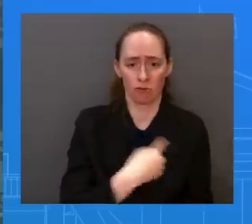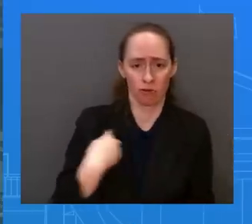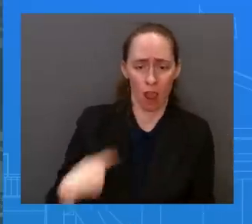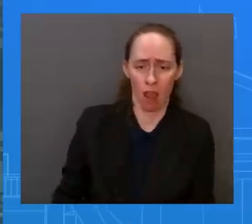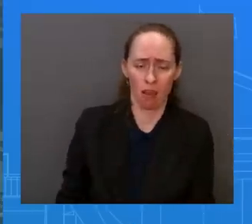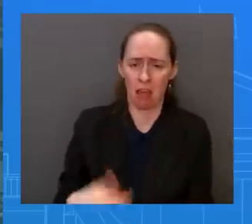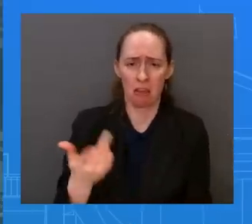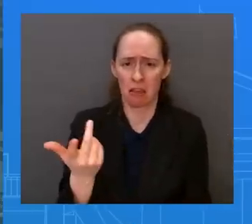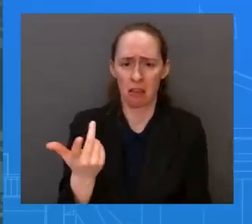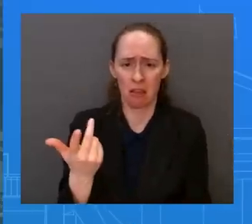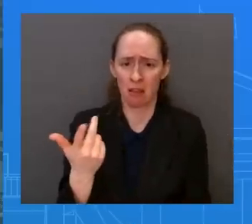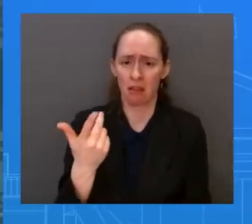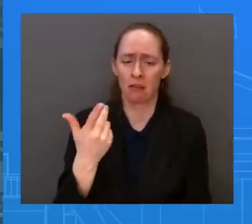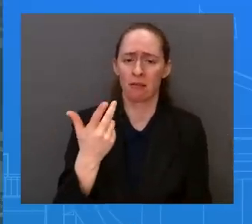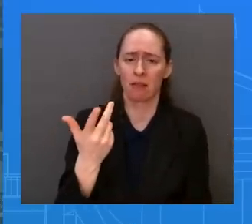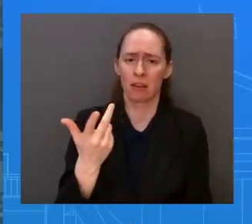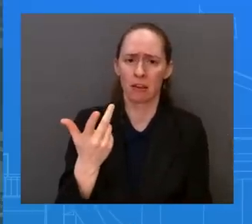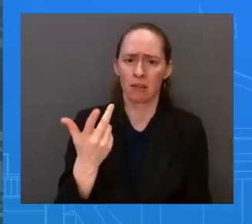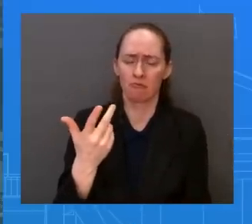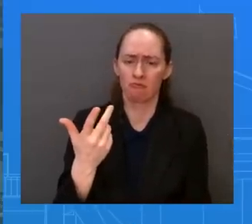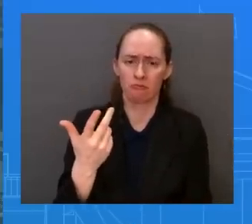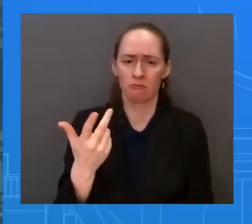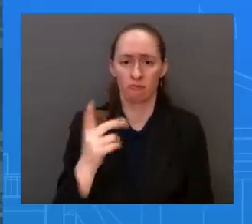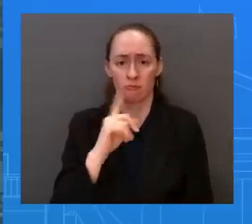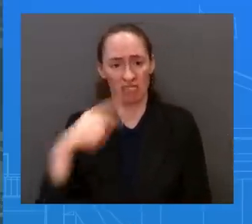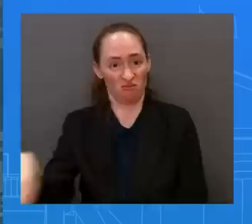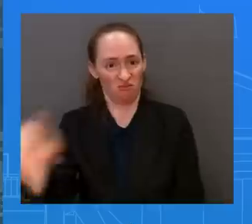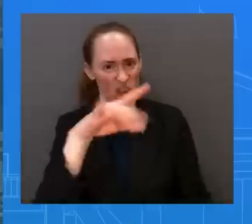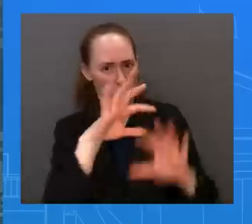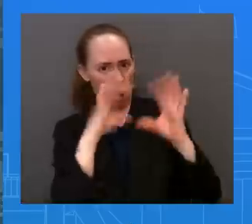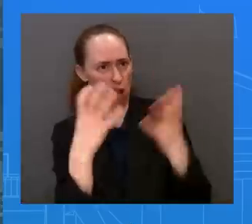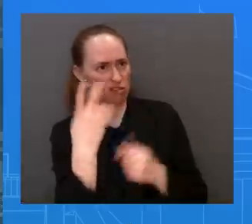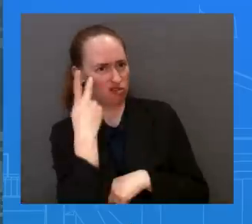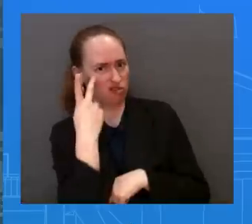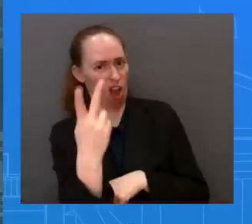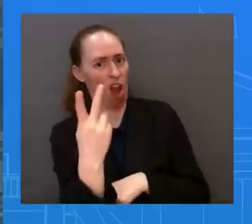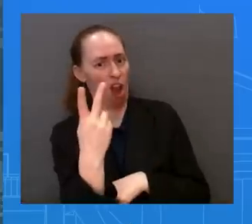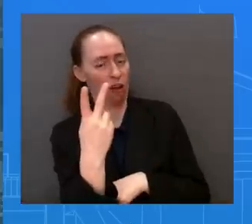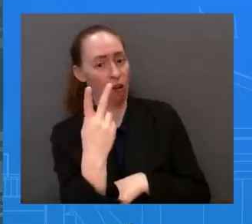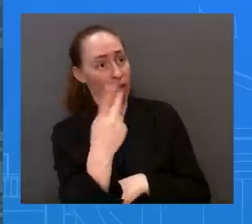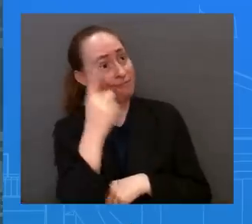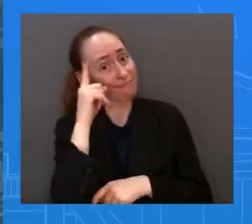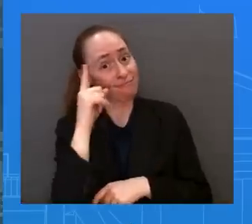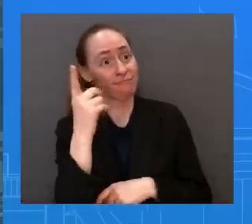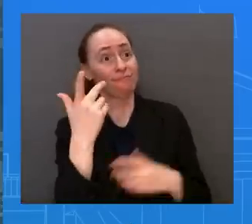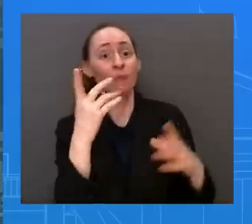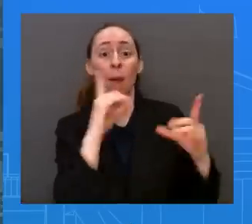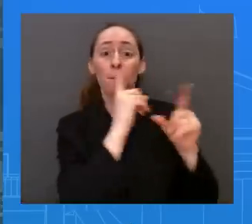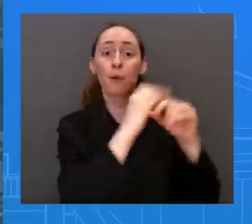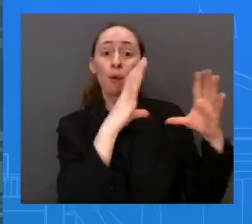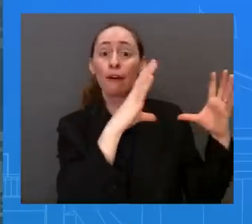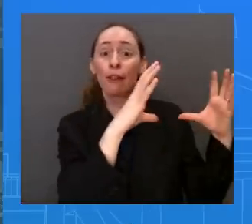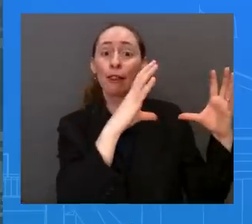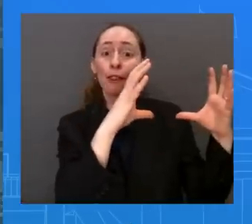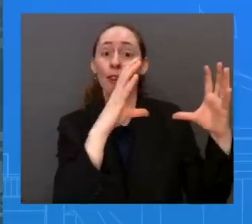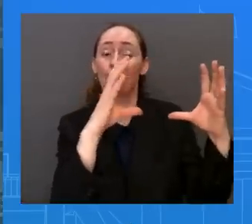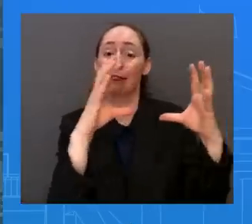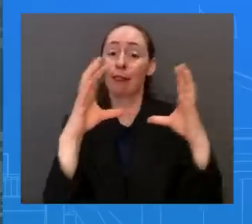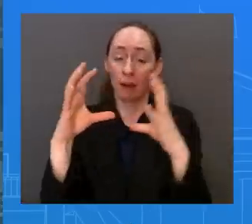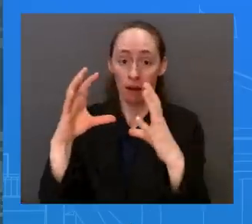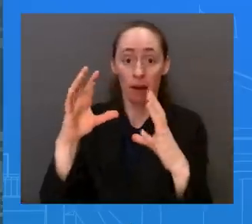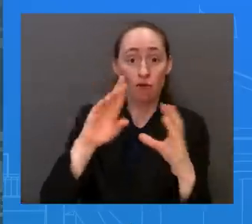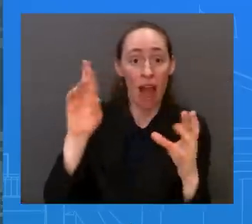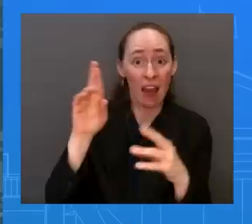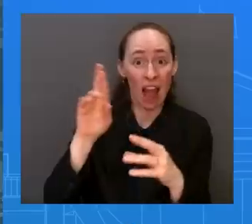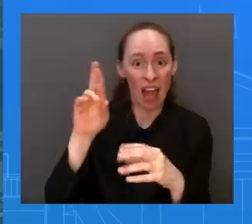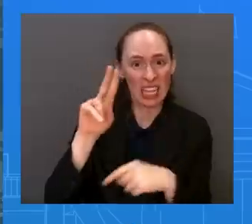and the world to see. Not only that, at the same time, a second PRC surveillance balloon was seen traversing in